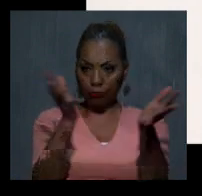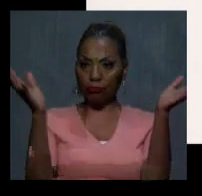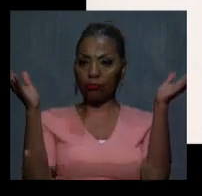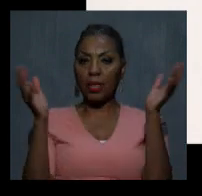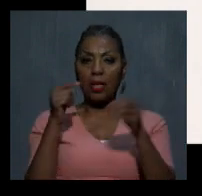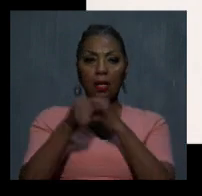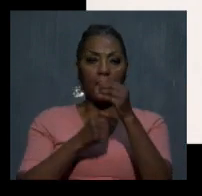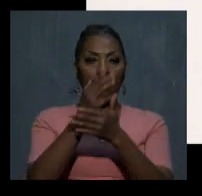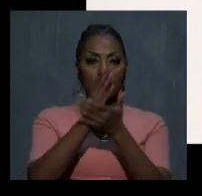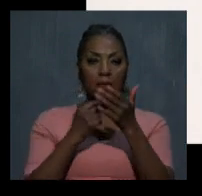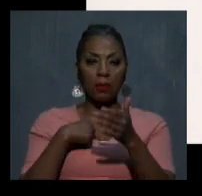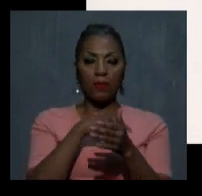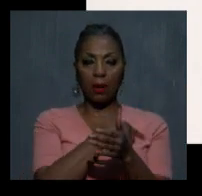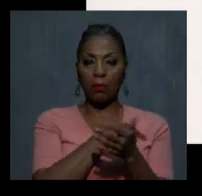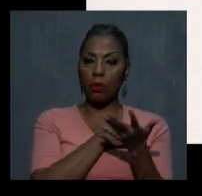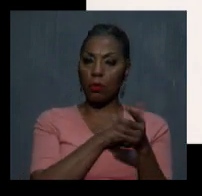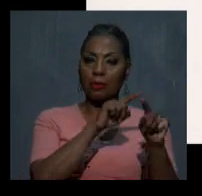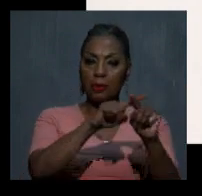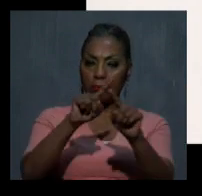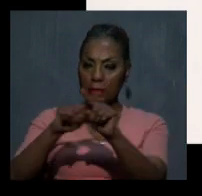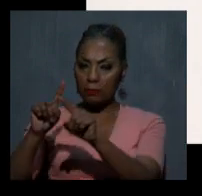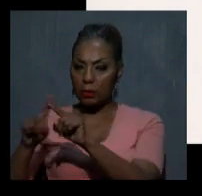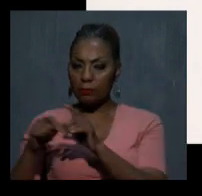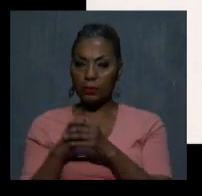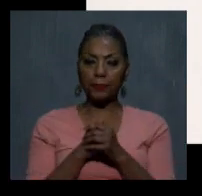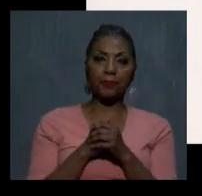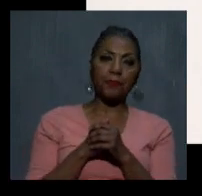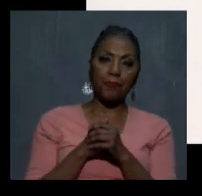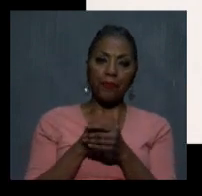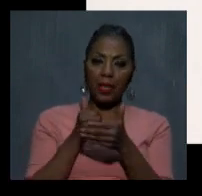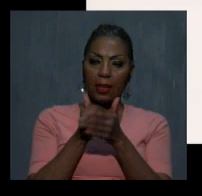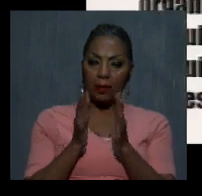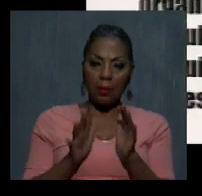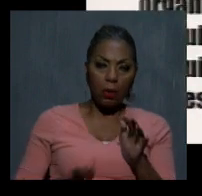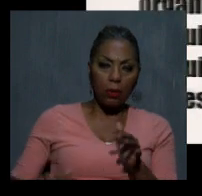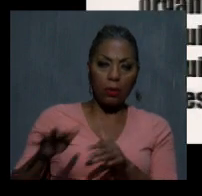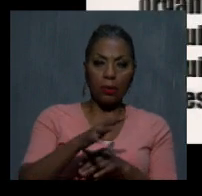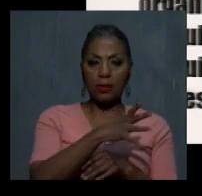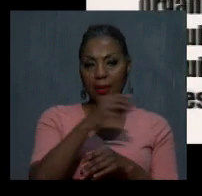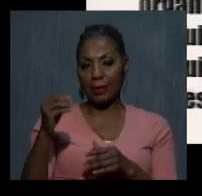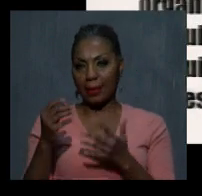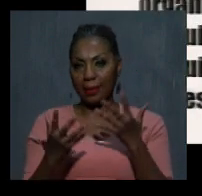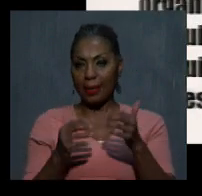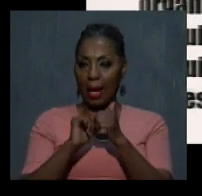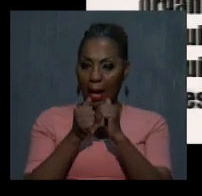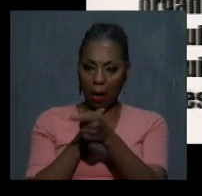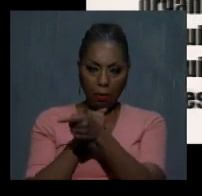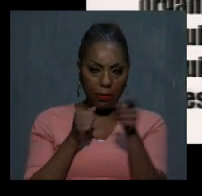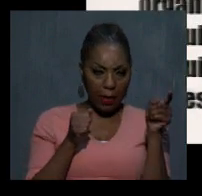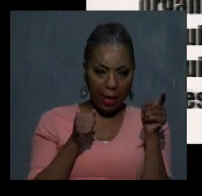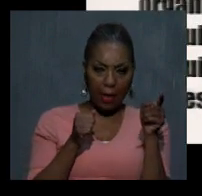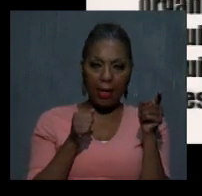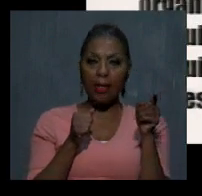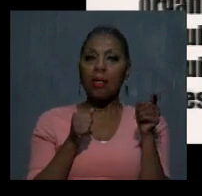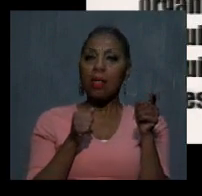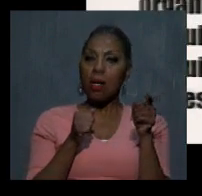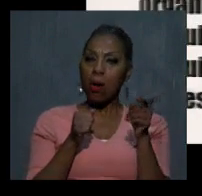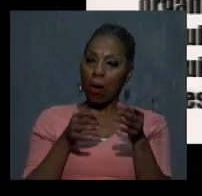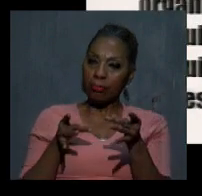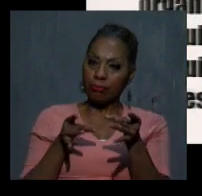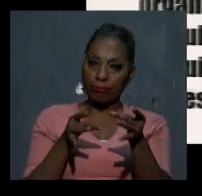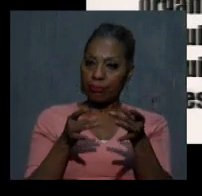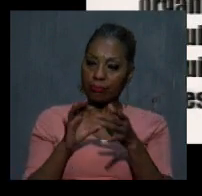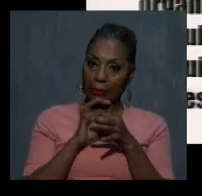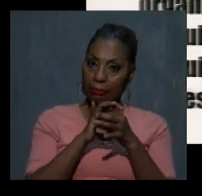awareness of some of our different neighborhoods and kind of how they are actually streamlined. So